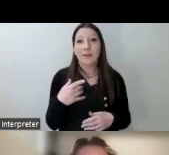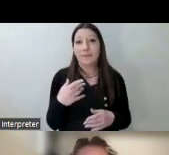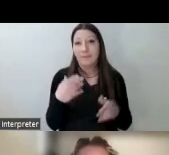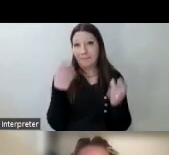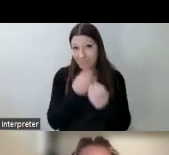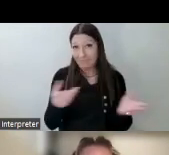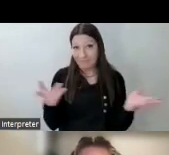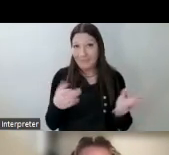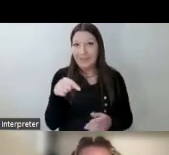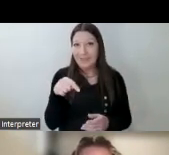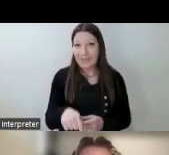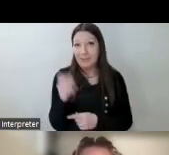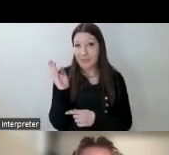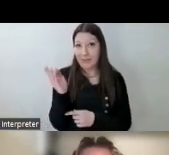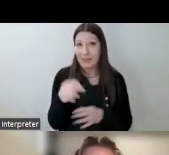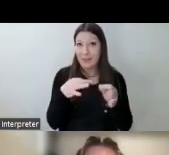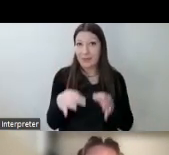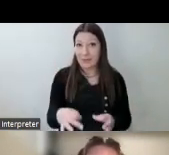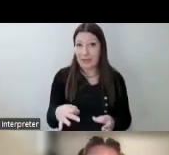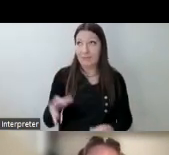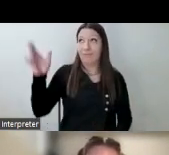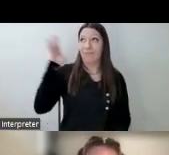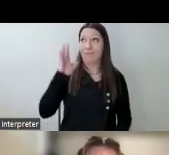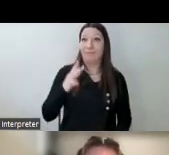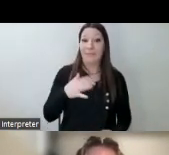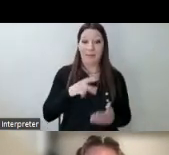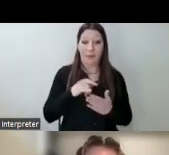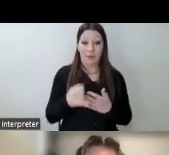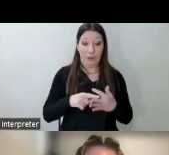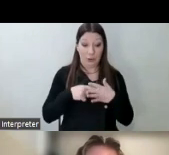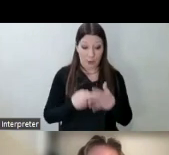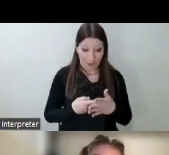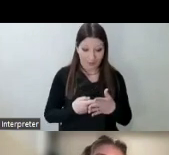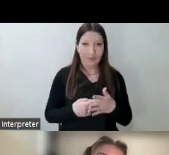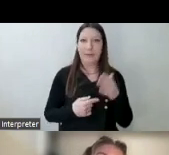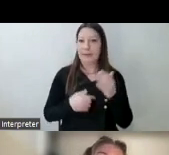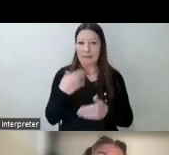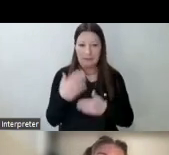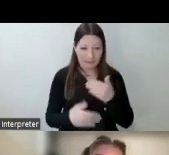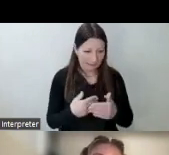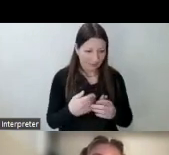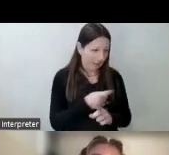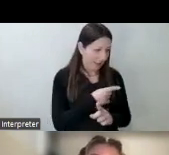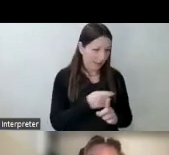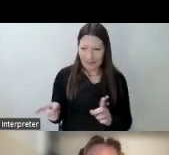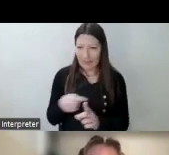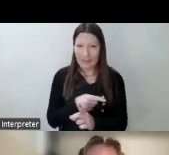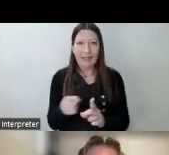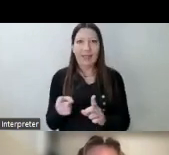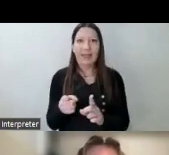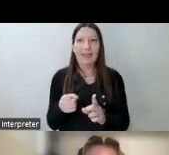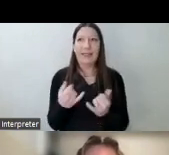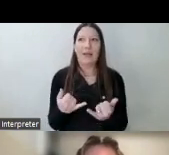and shifted throughout my process so far, and where I currently stand with it. So as I move forward with